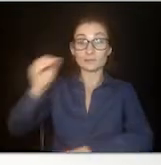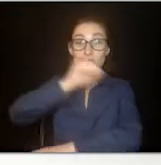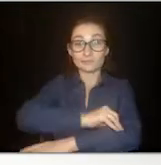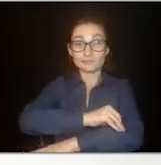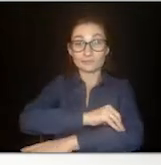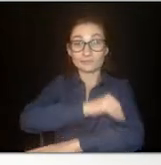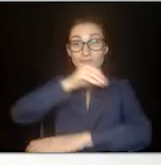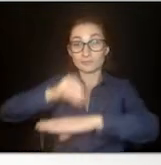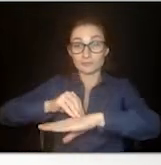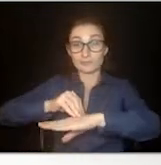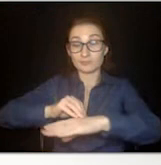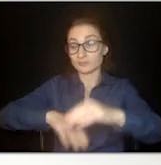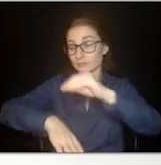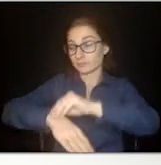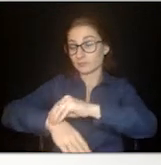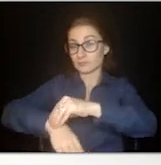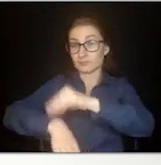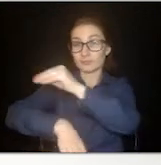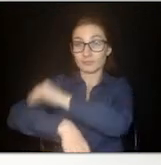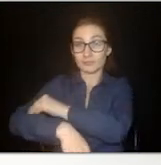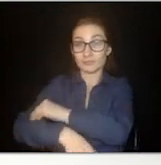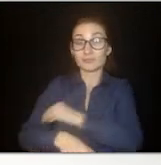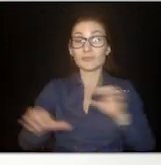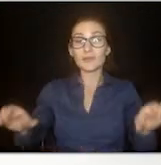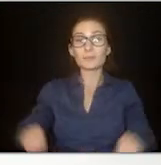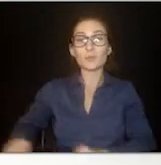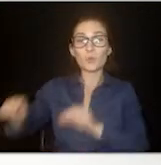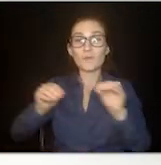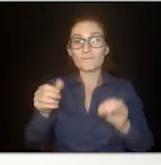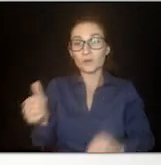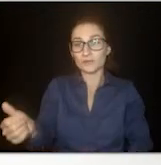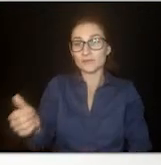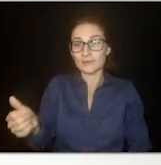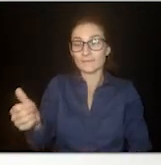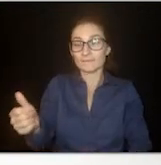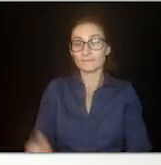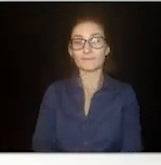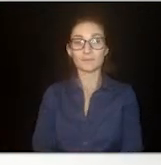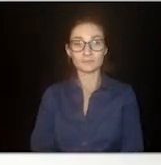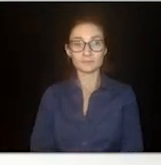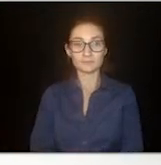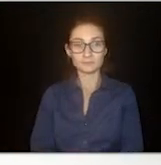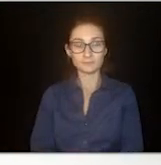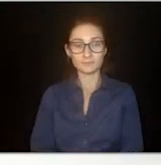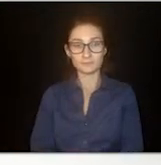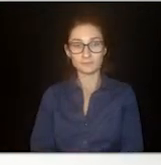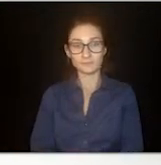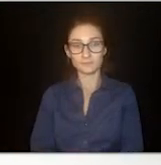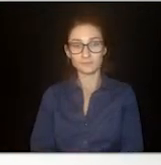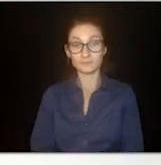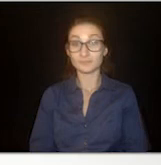each body part and gives Arna ample time to move them herself in order to make the bells ring.